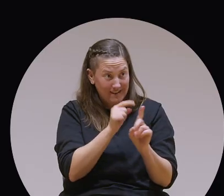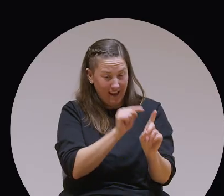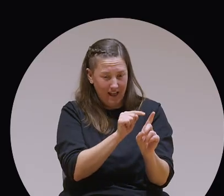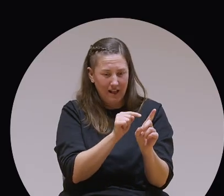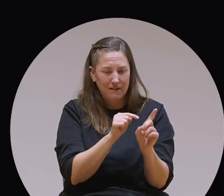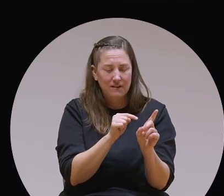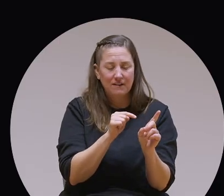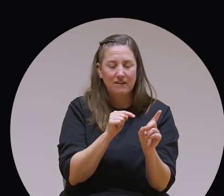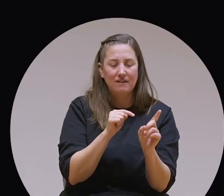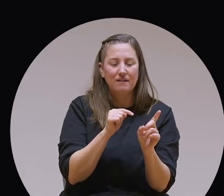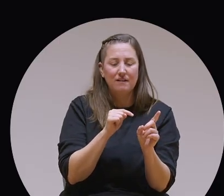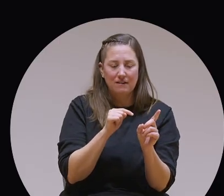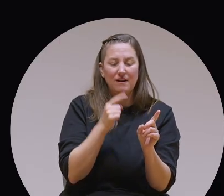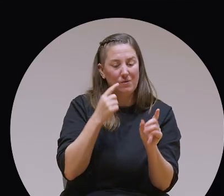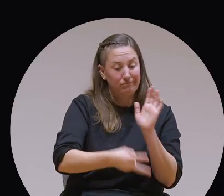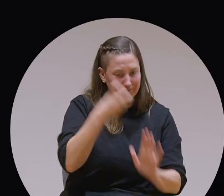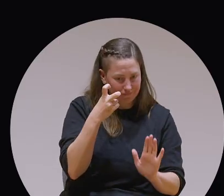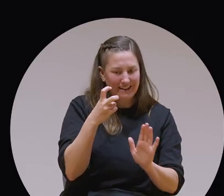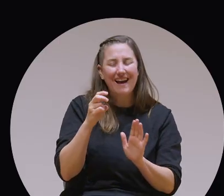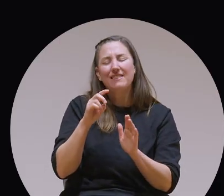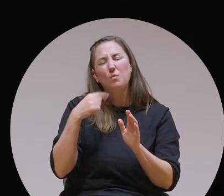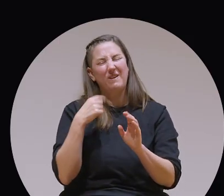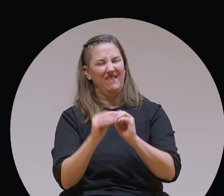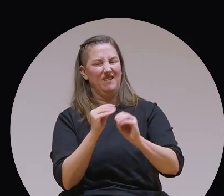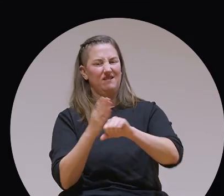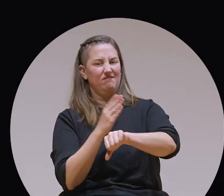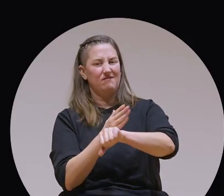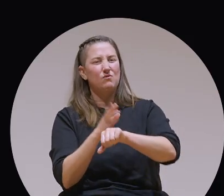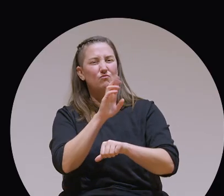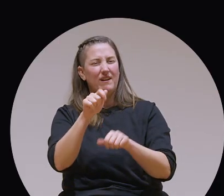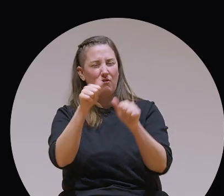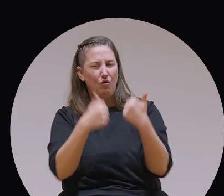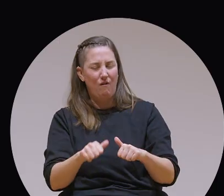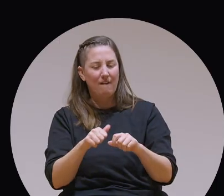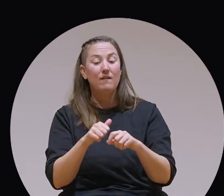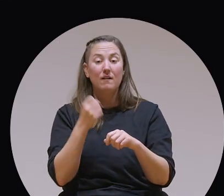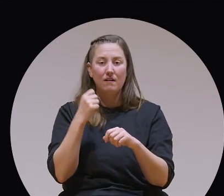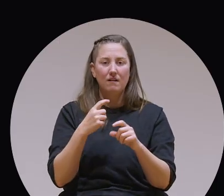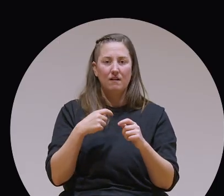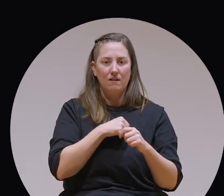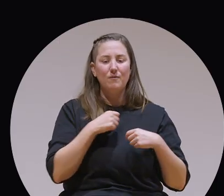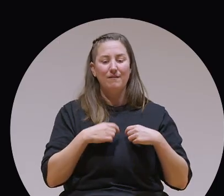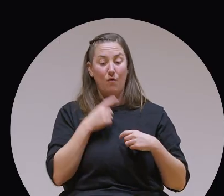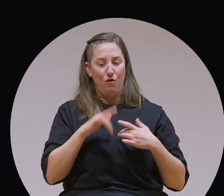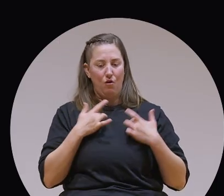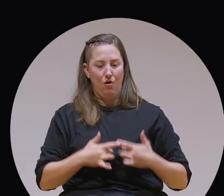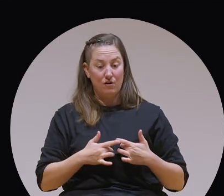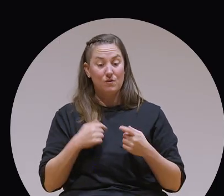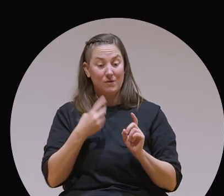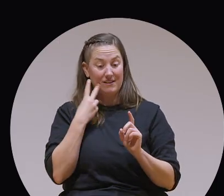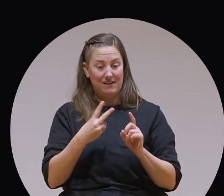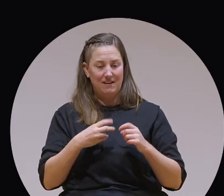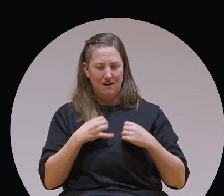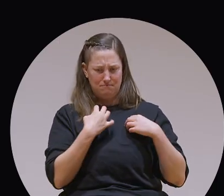taken out of his tomb and it was recarved. And when it was recarved, the figures of gods were inscribed into the chest of the figure.